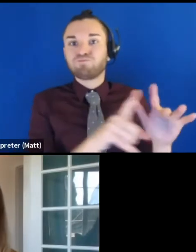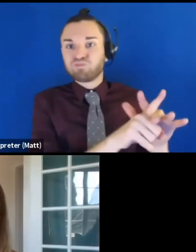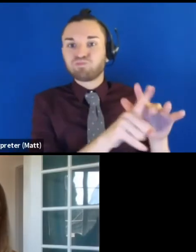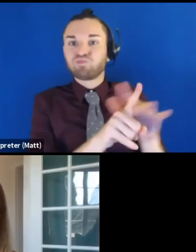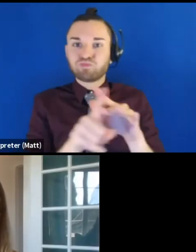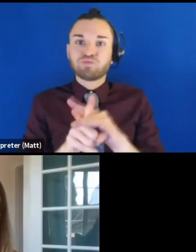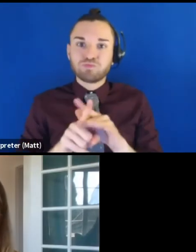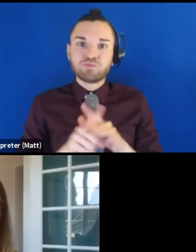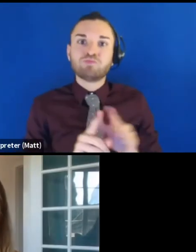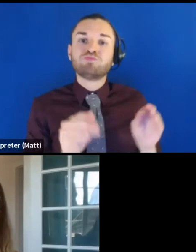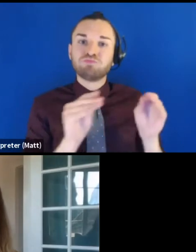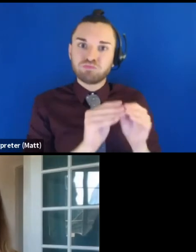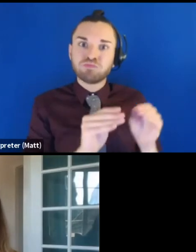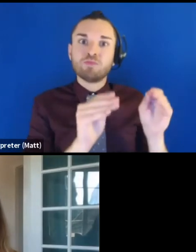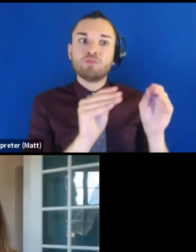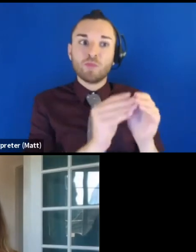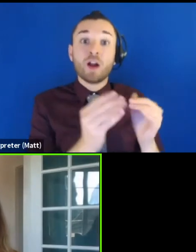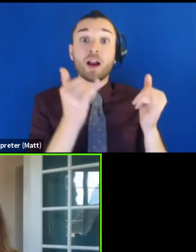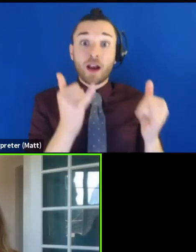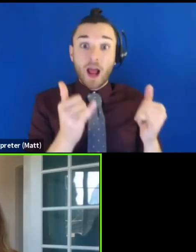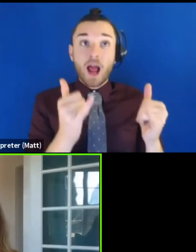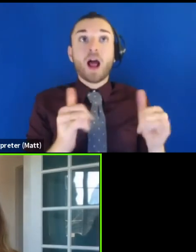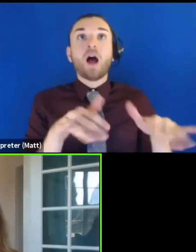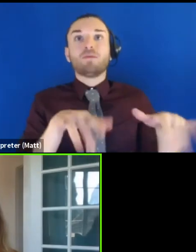that's kind of, we're getting comfortable with it. And part of the